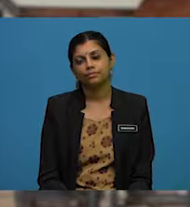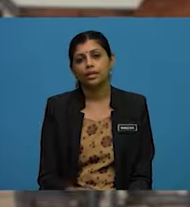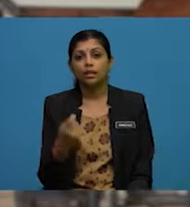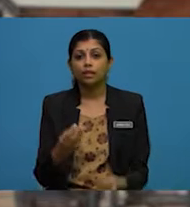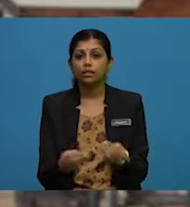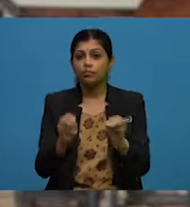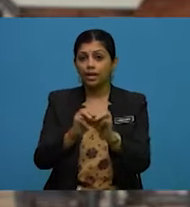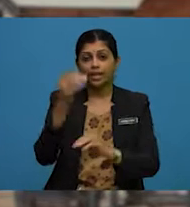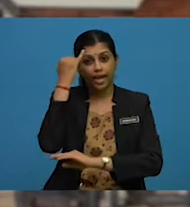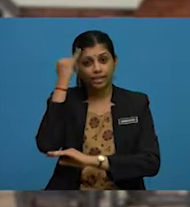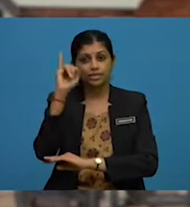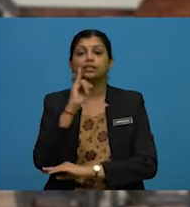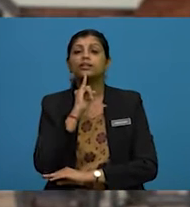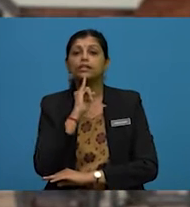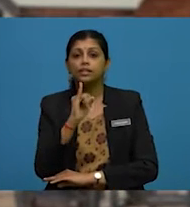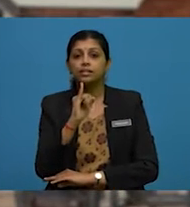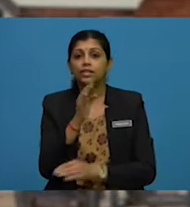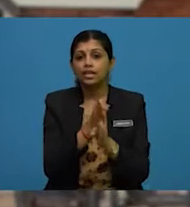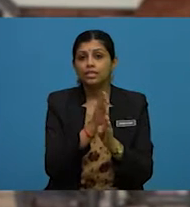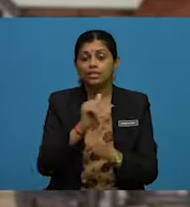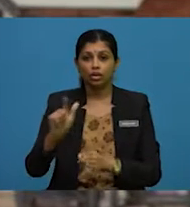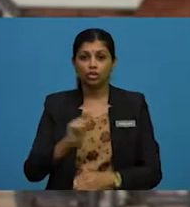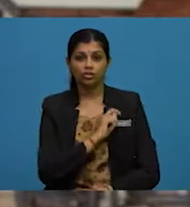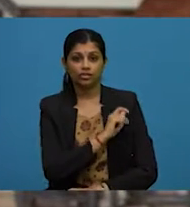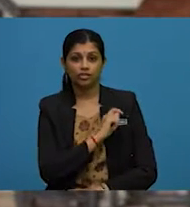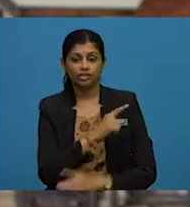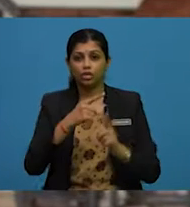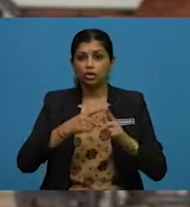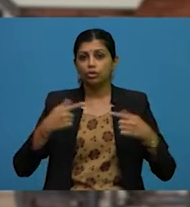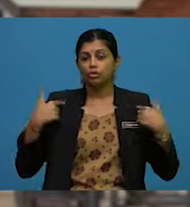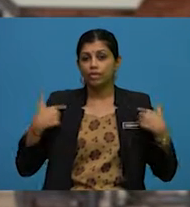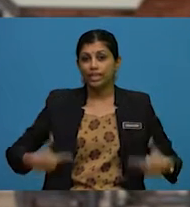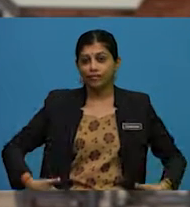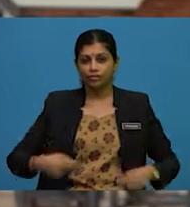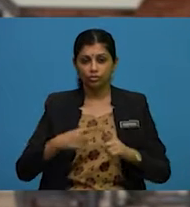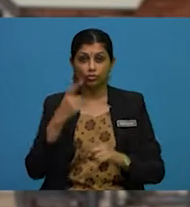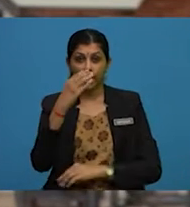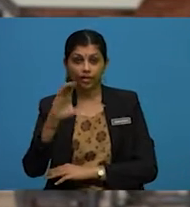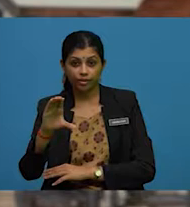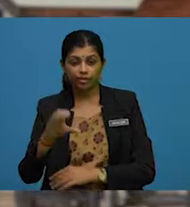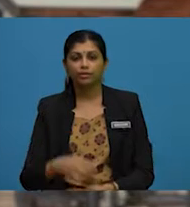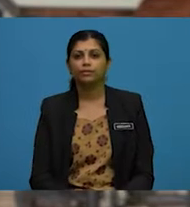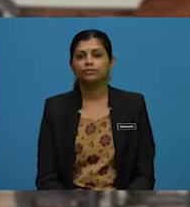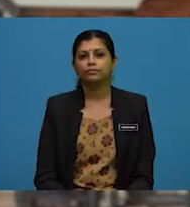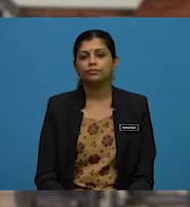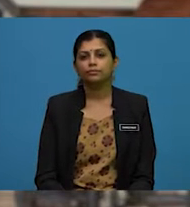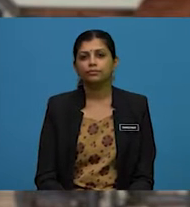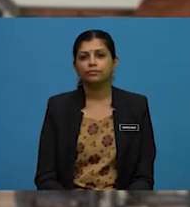The main idea is psychological traits to live to 100.